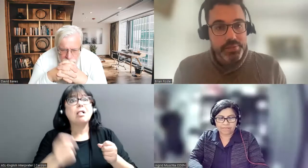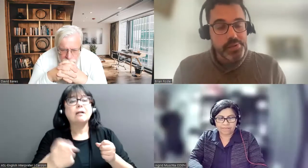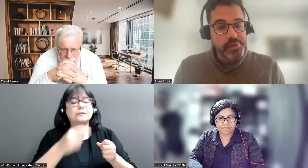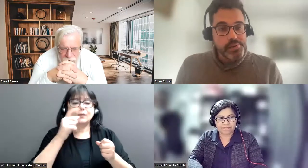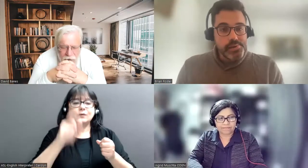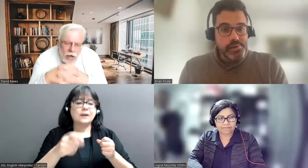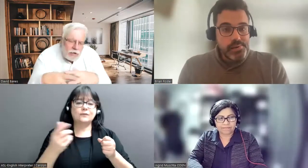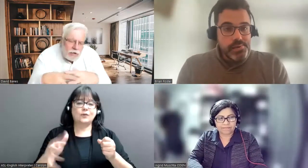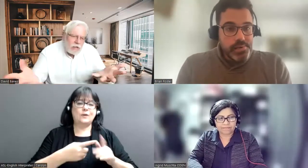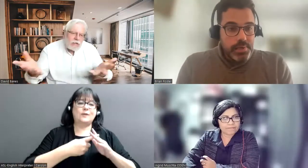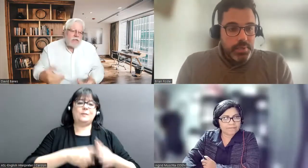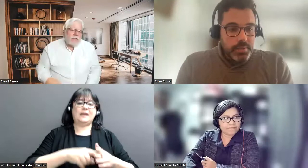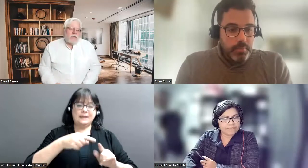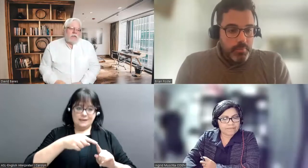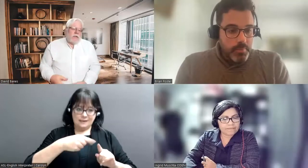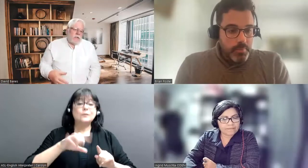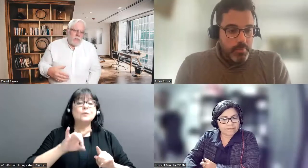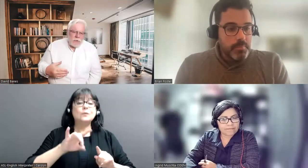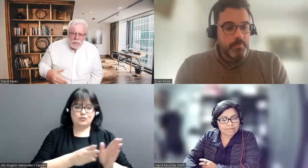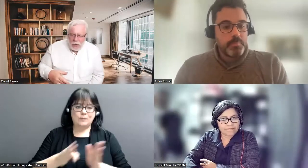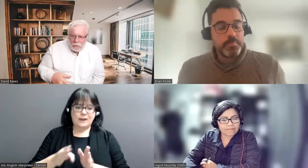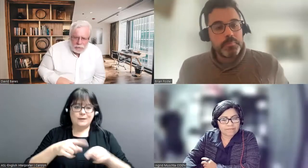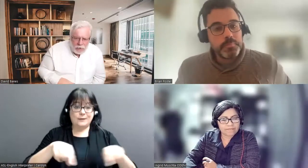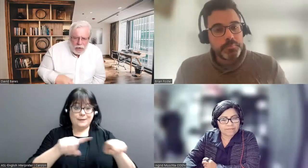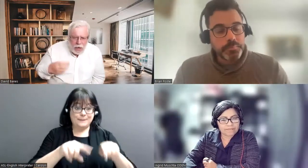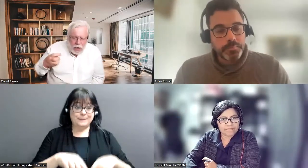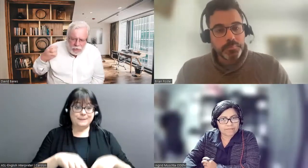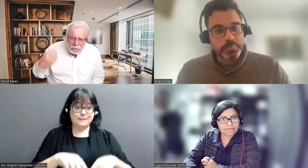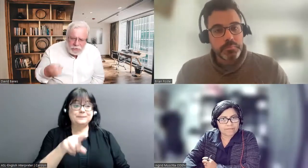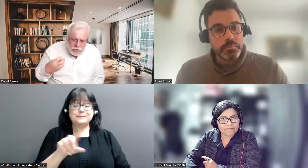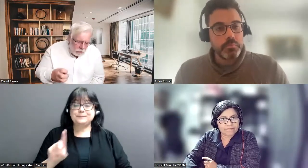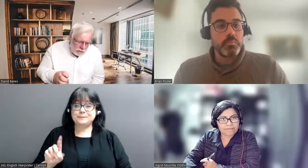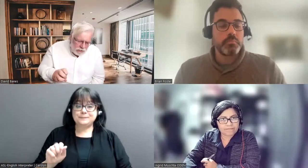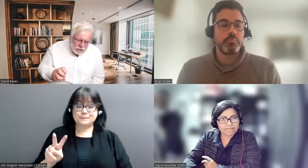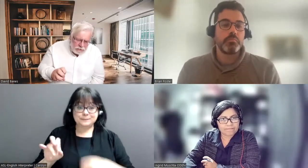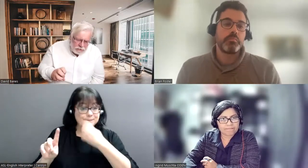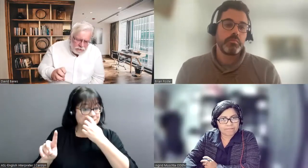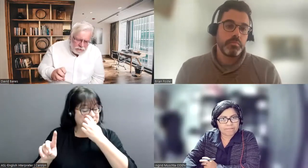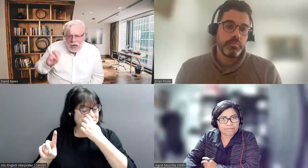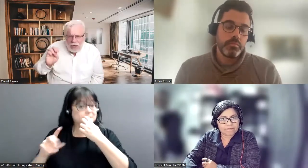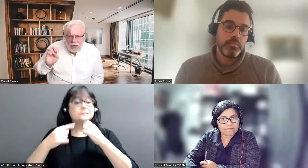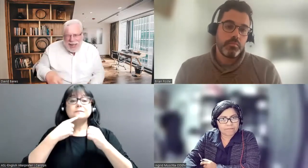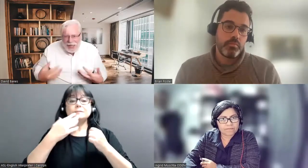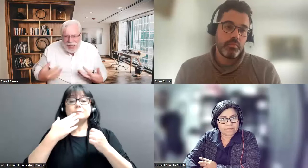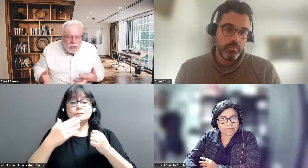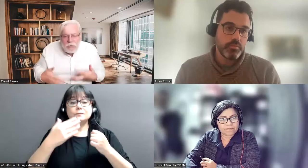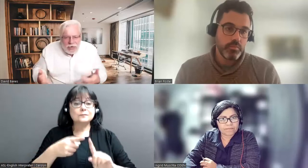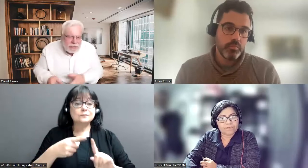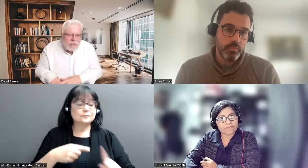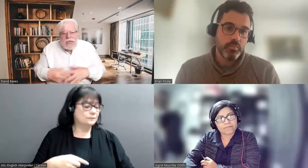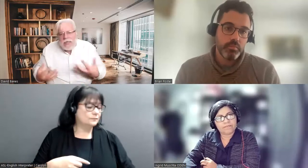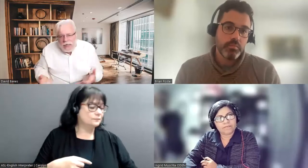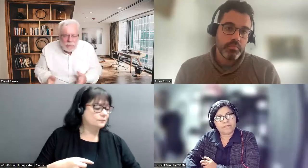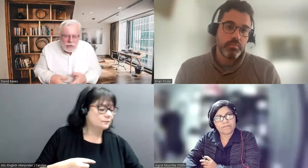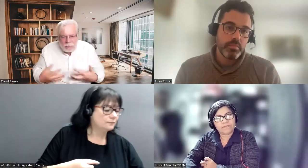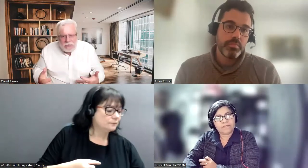front. And I think this is a really good point. And one of the points that I want to make at this point is you're right. It sounds